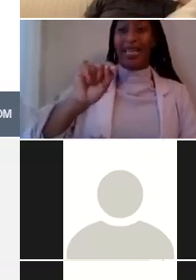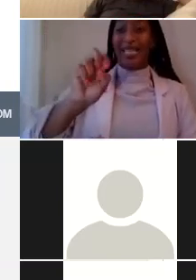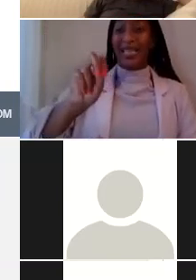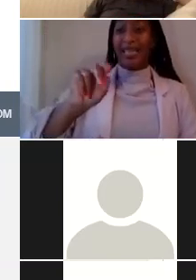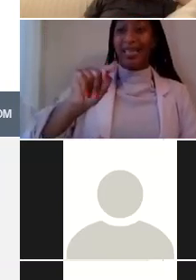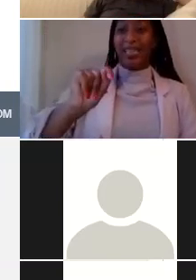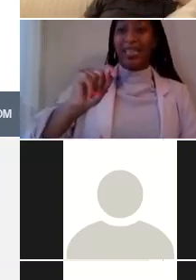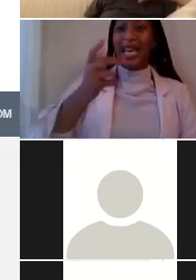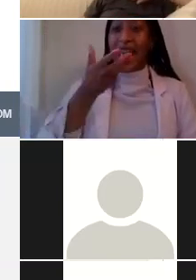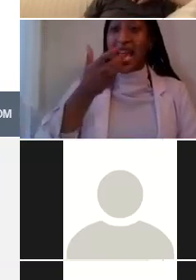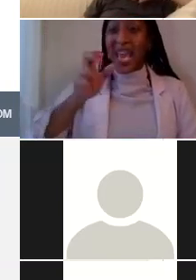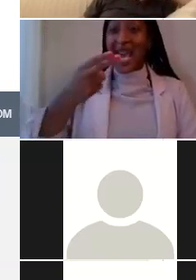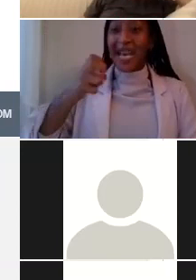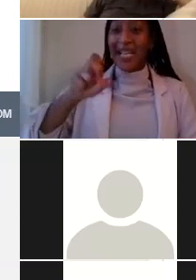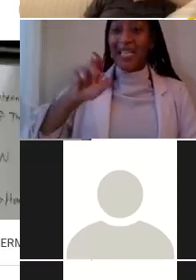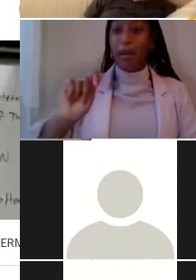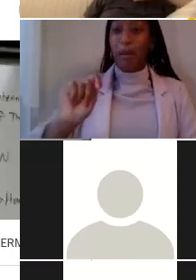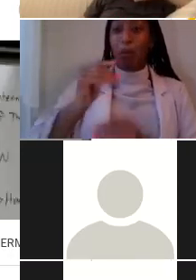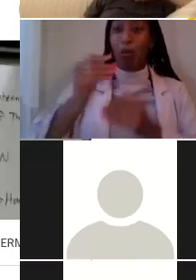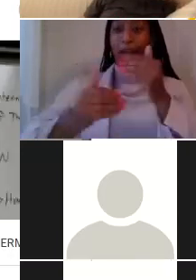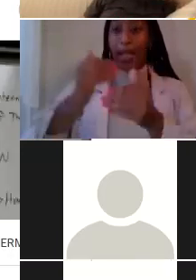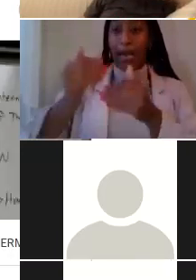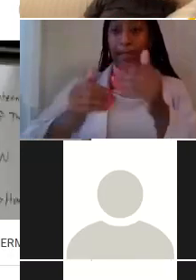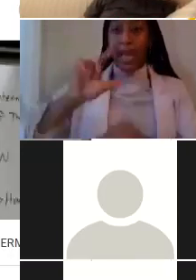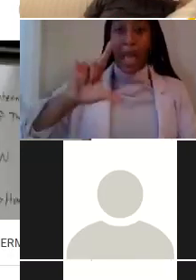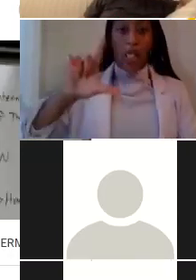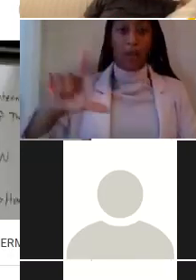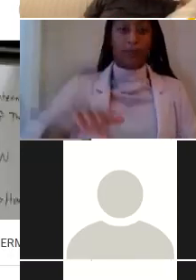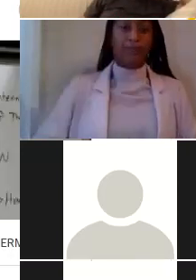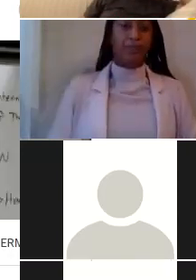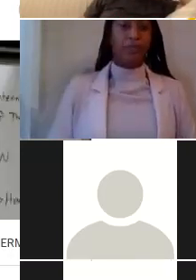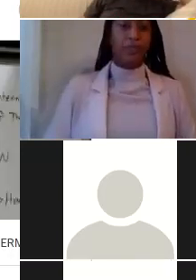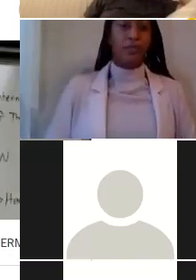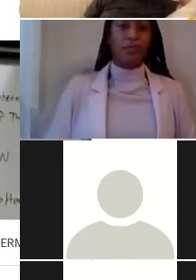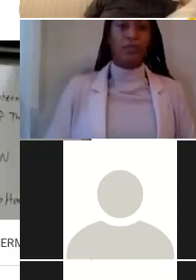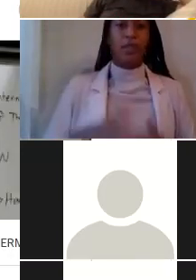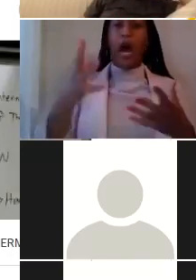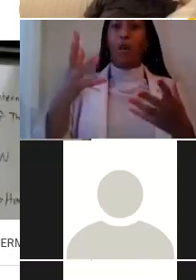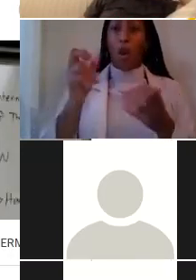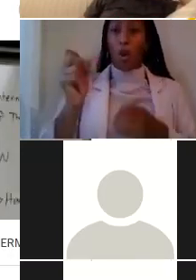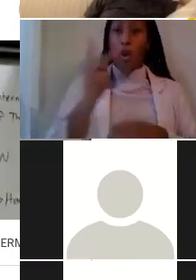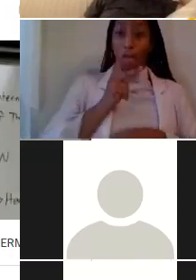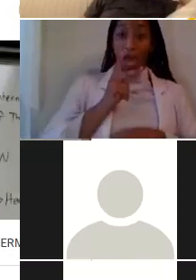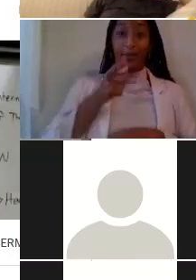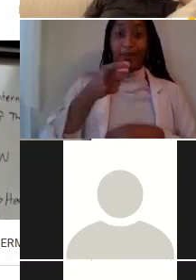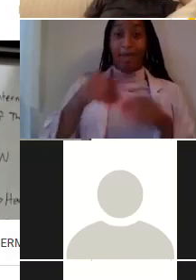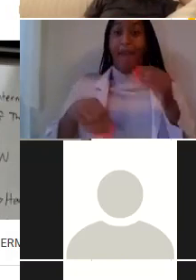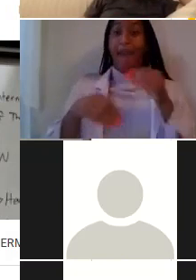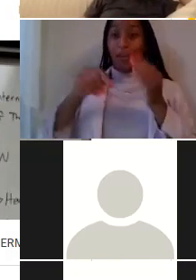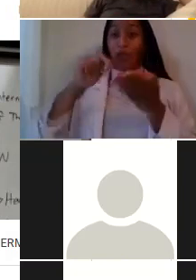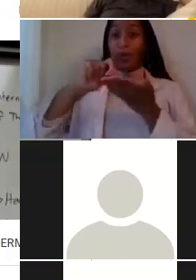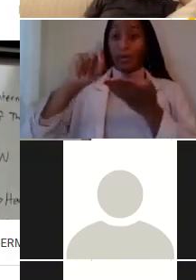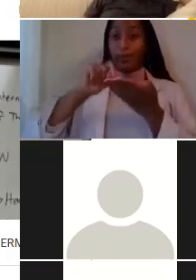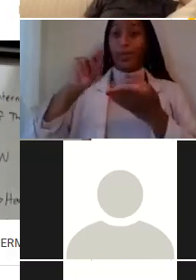So I'm going to go back into my extra notes, and there's some nice examples worked for